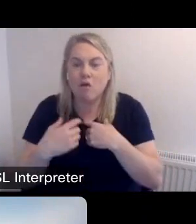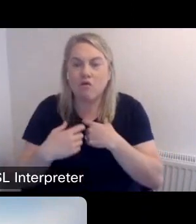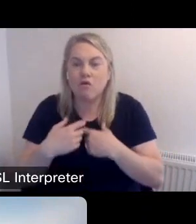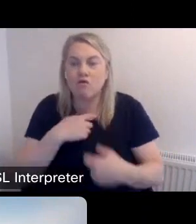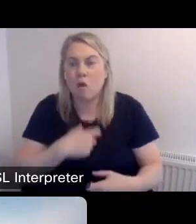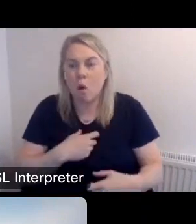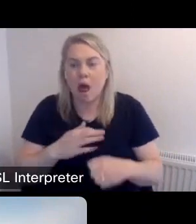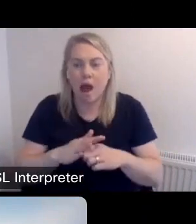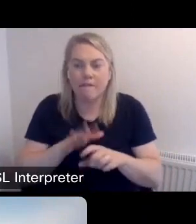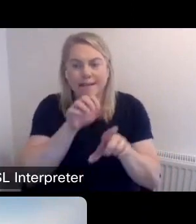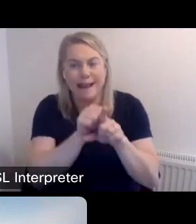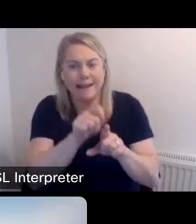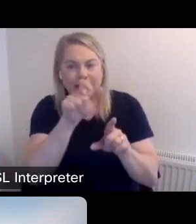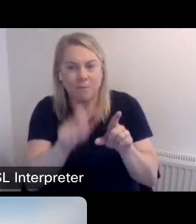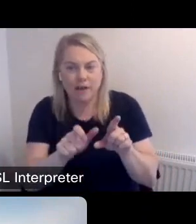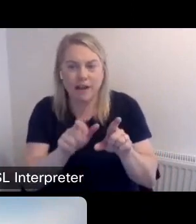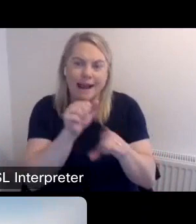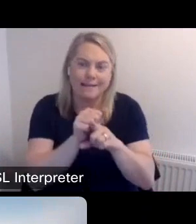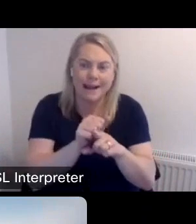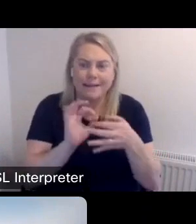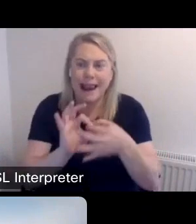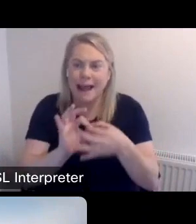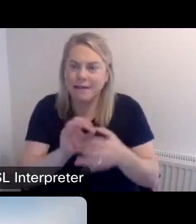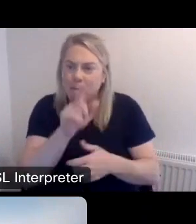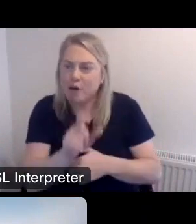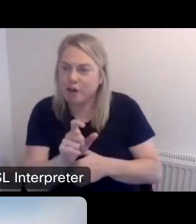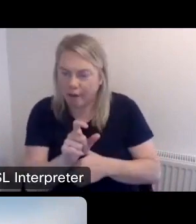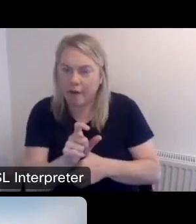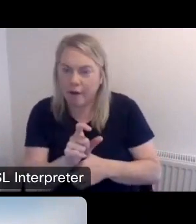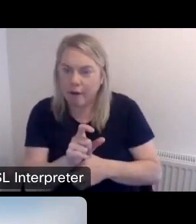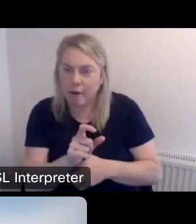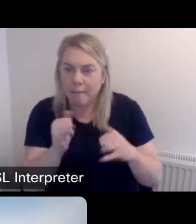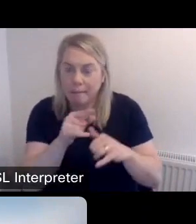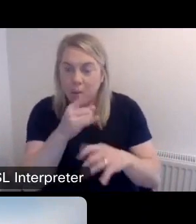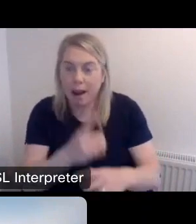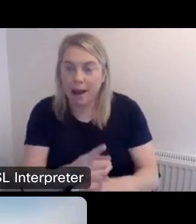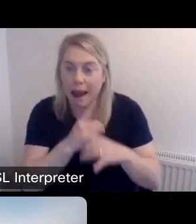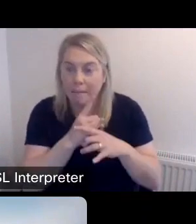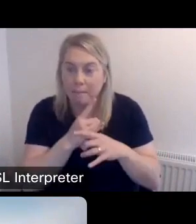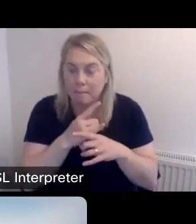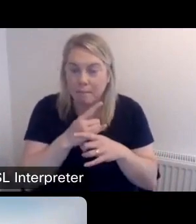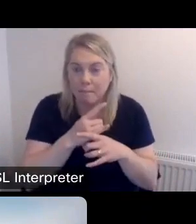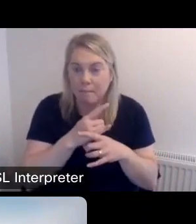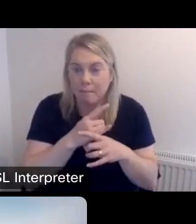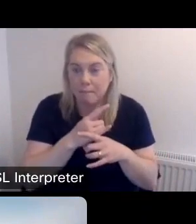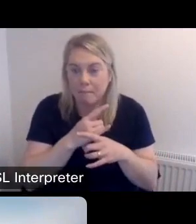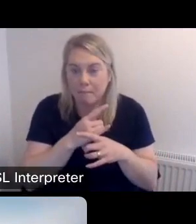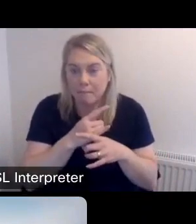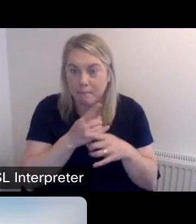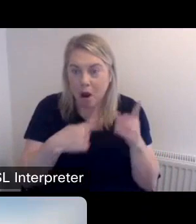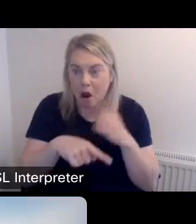person, the designated liaison person, and that might help us build into some of our